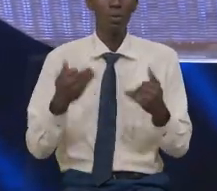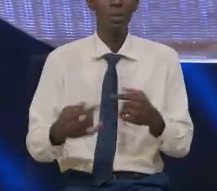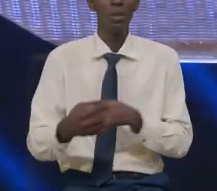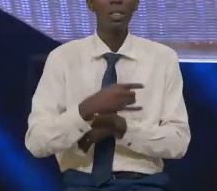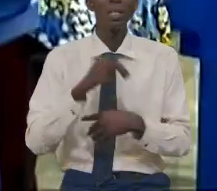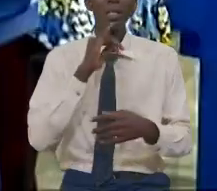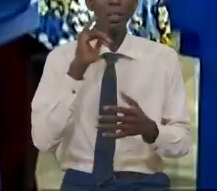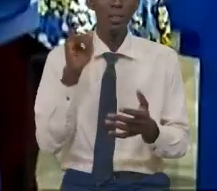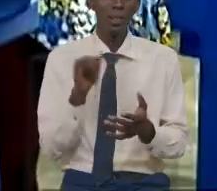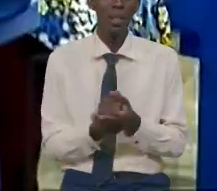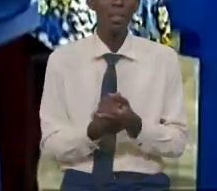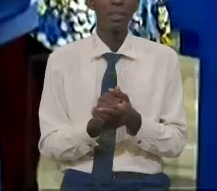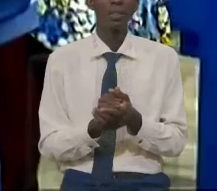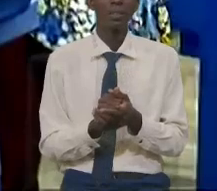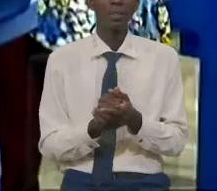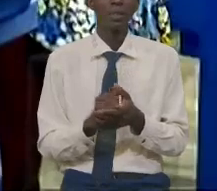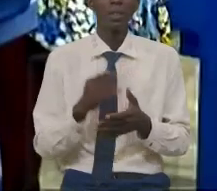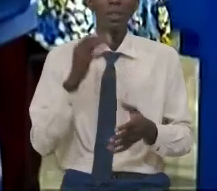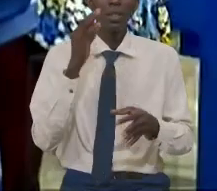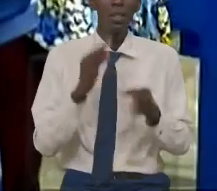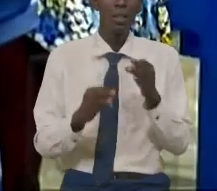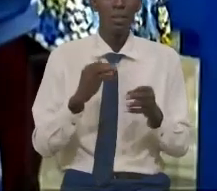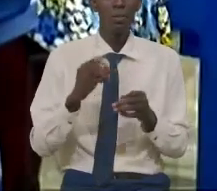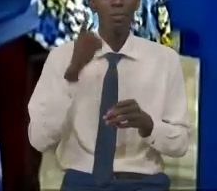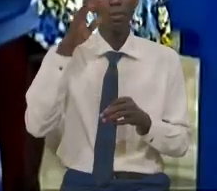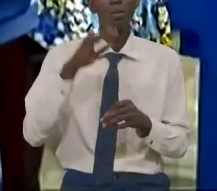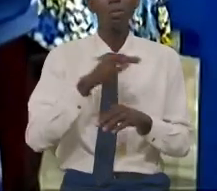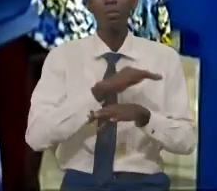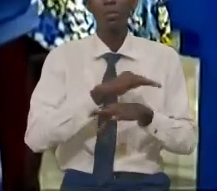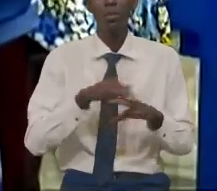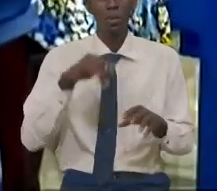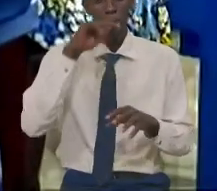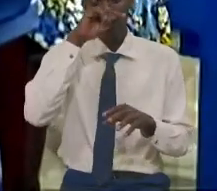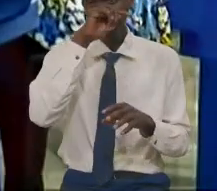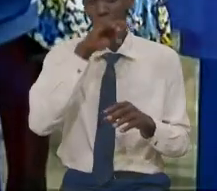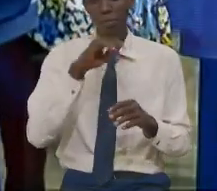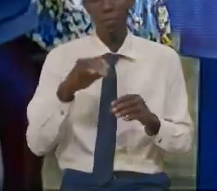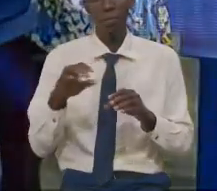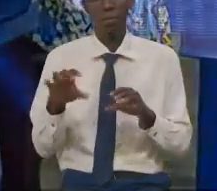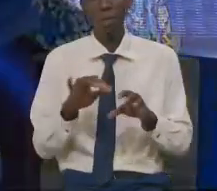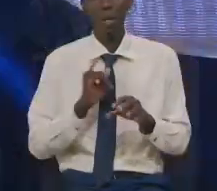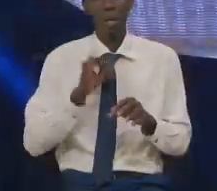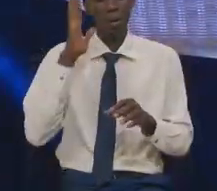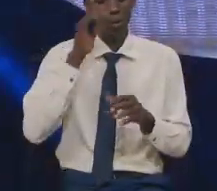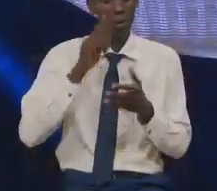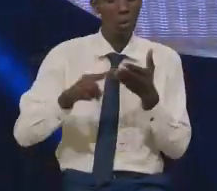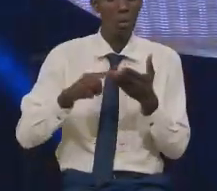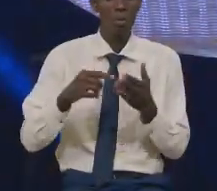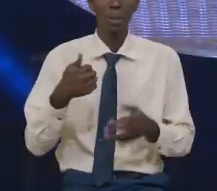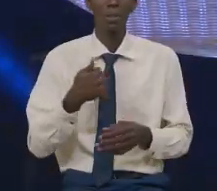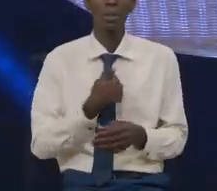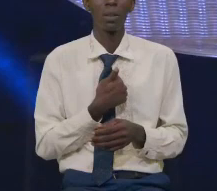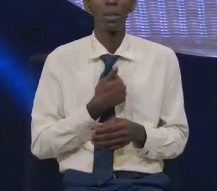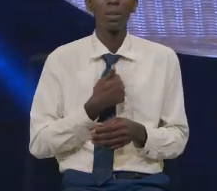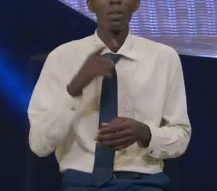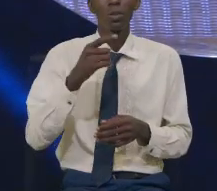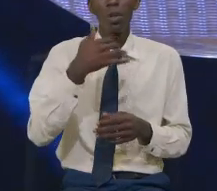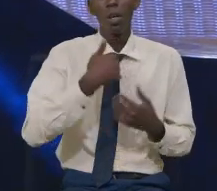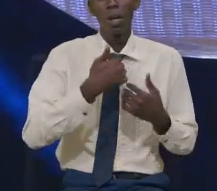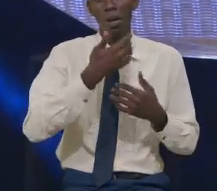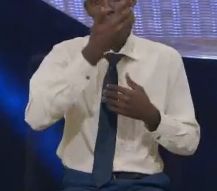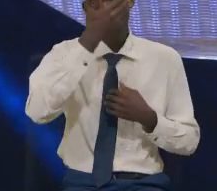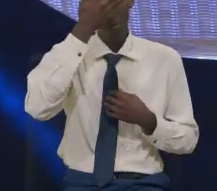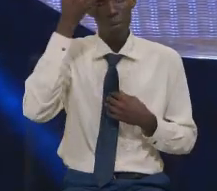that if they say, if God is not doing that, I'll do it myself. I'll jack up myself. You're